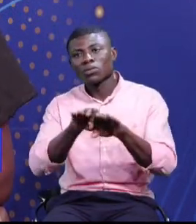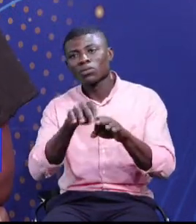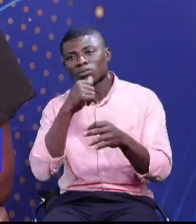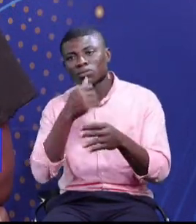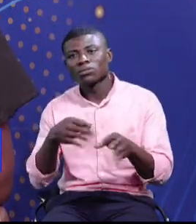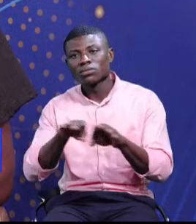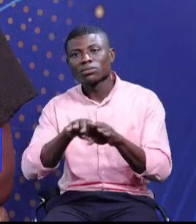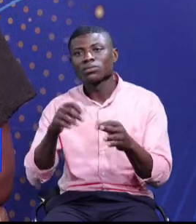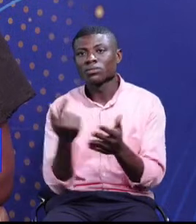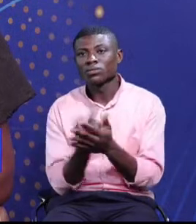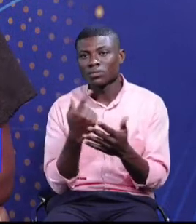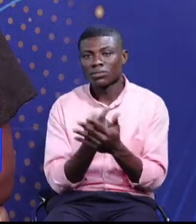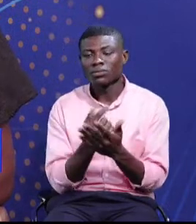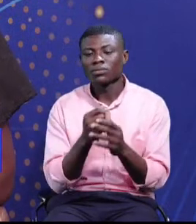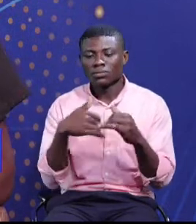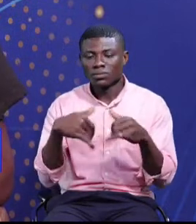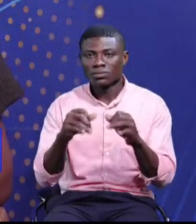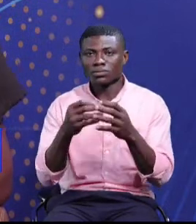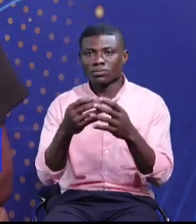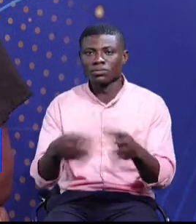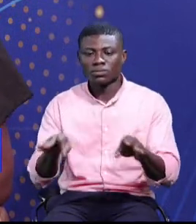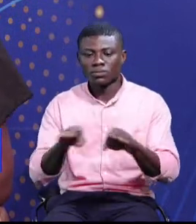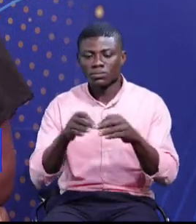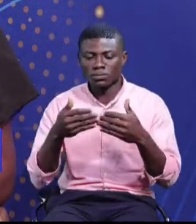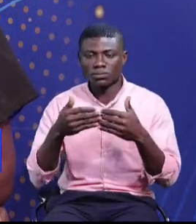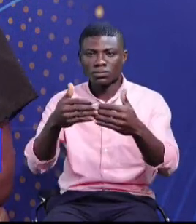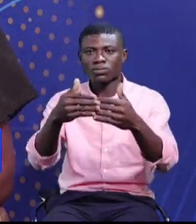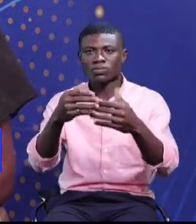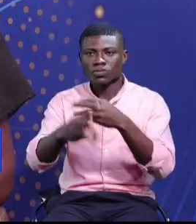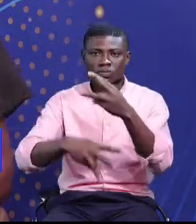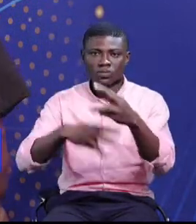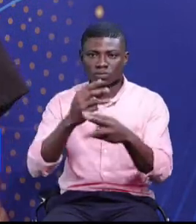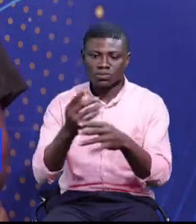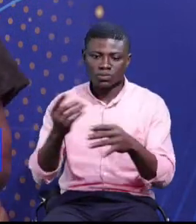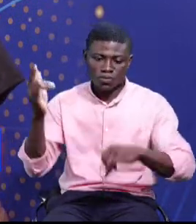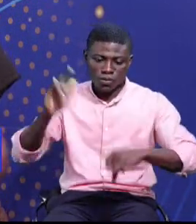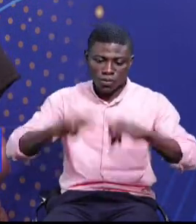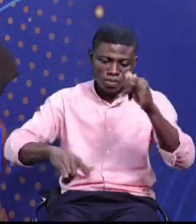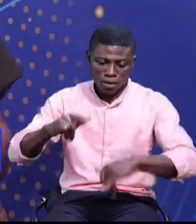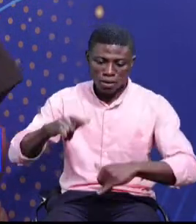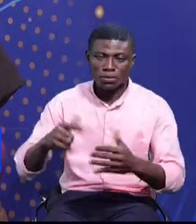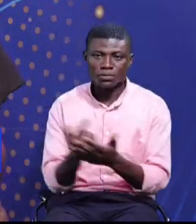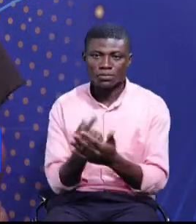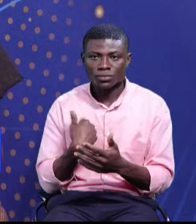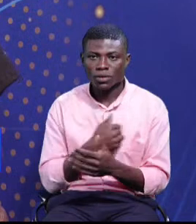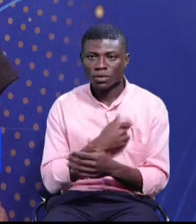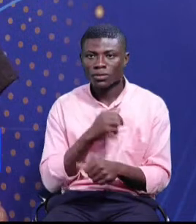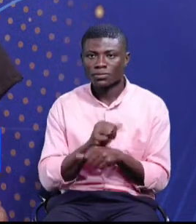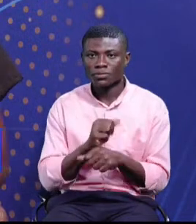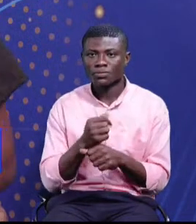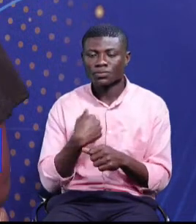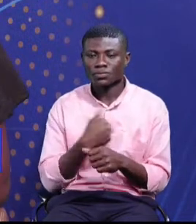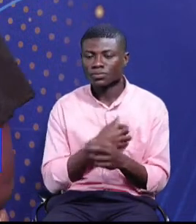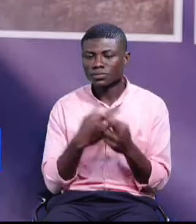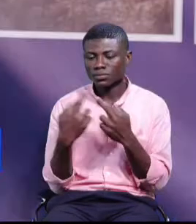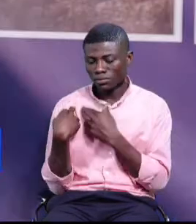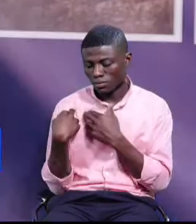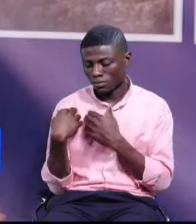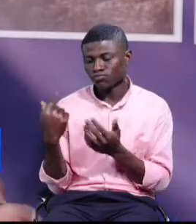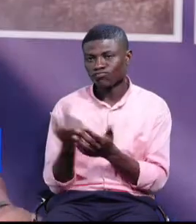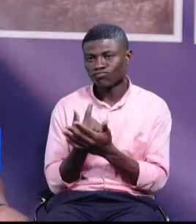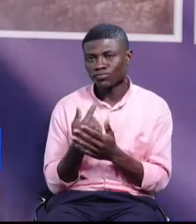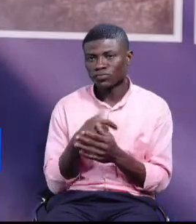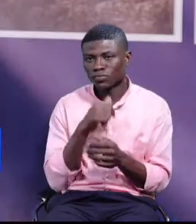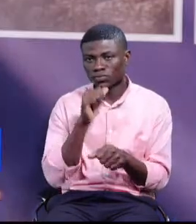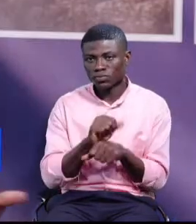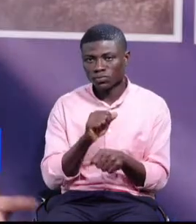Ghana is always going to be relevant moving forward. Like, the world is moving to Africa. So we play a vital role. If you don't play our cards